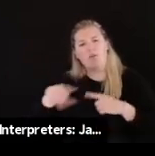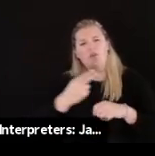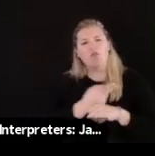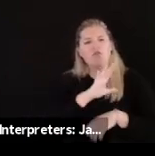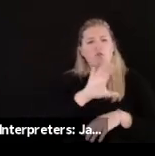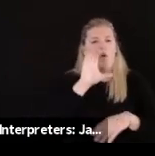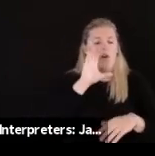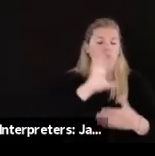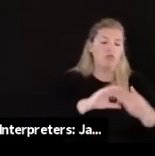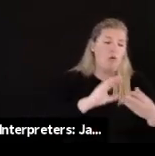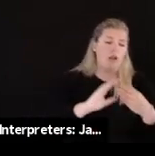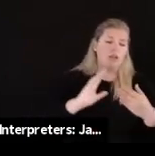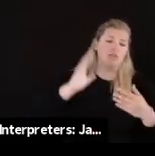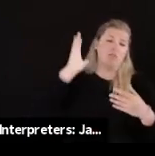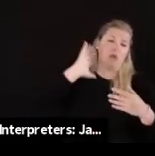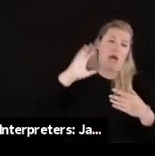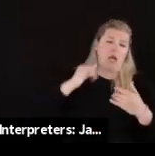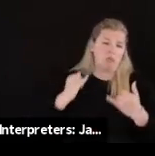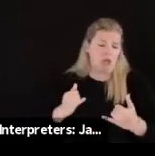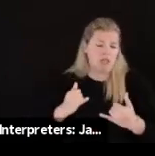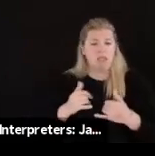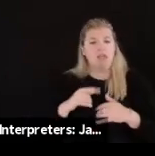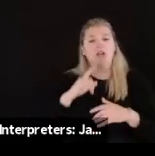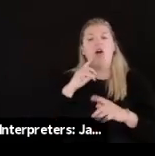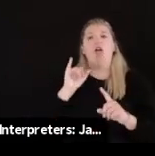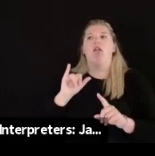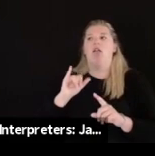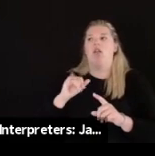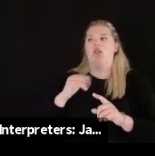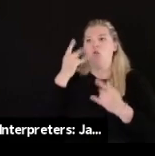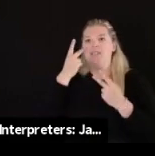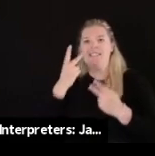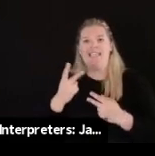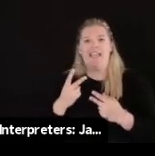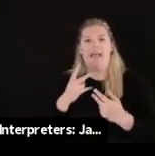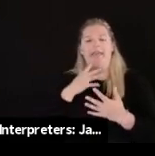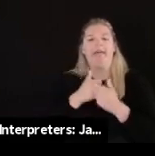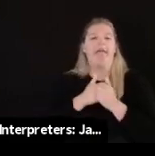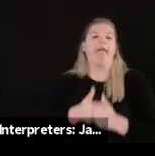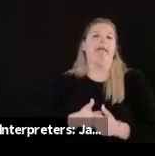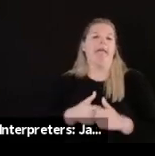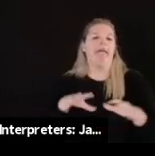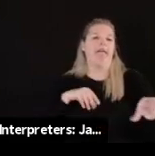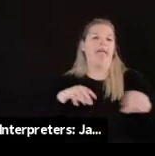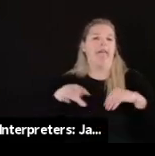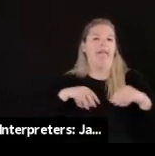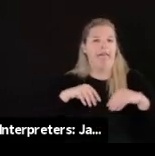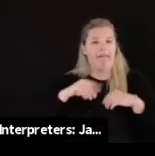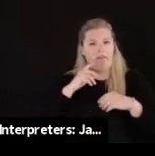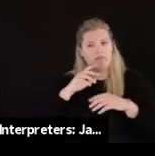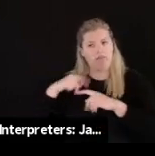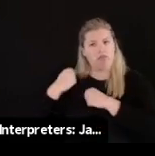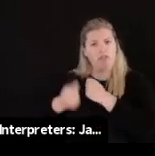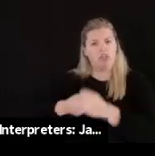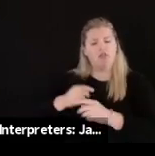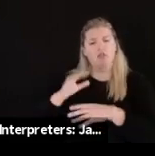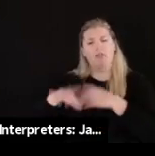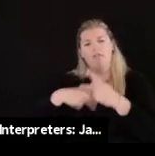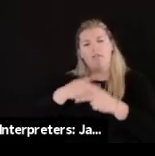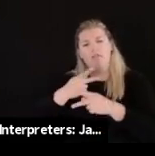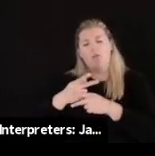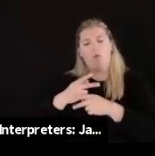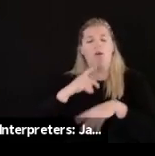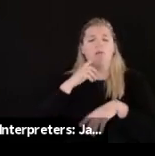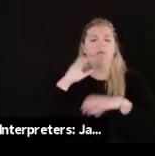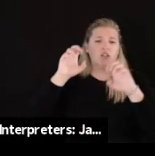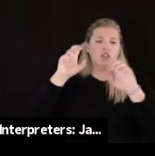to disrupt the complacency that we experience with traditional forms of prevention, education, and reimagine